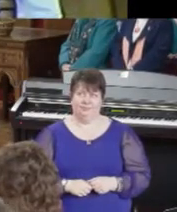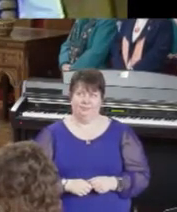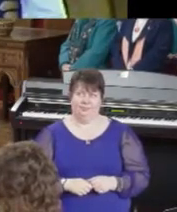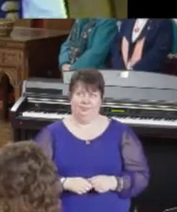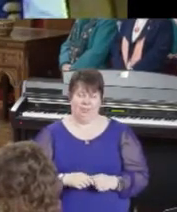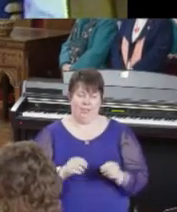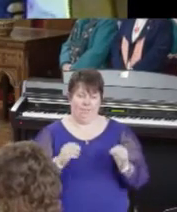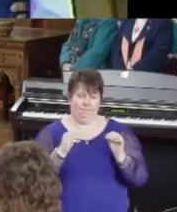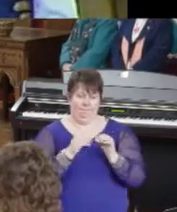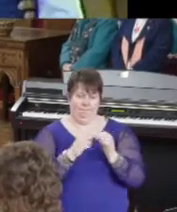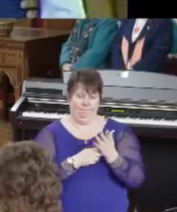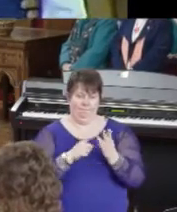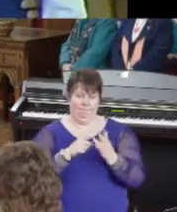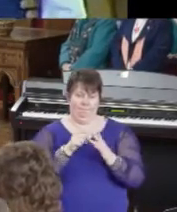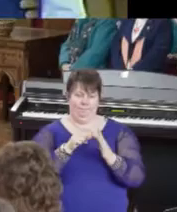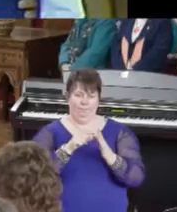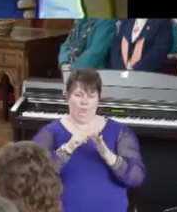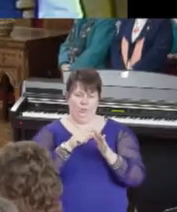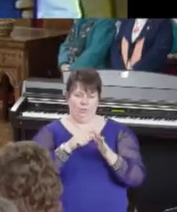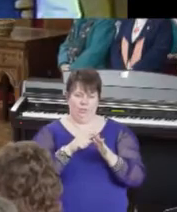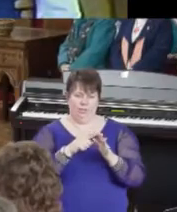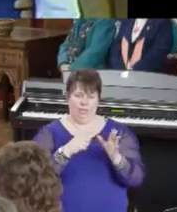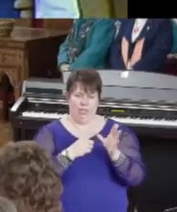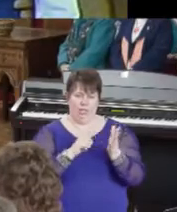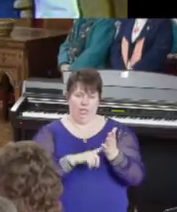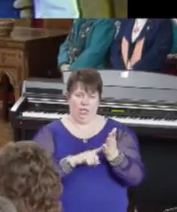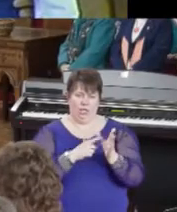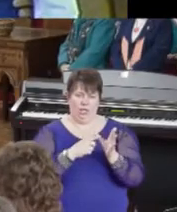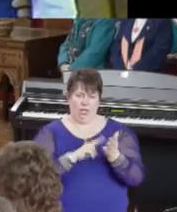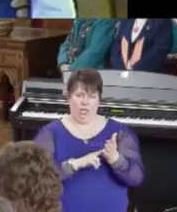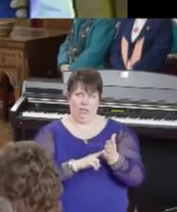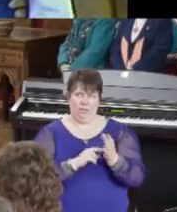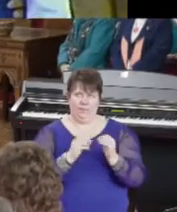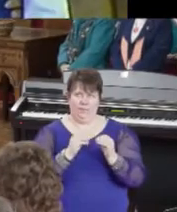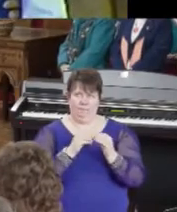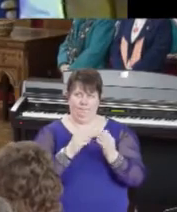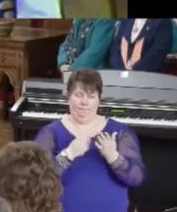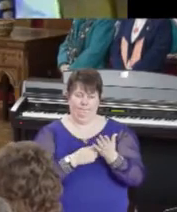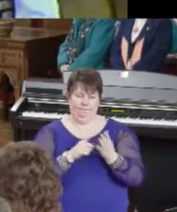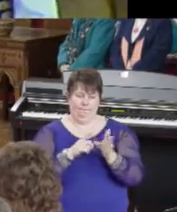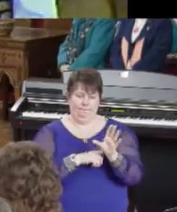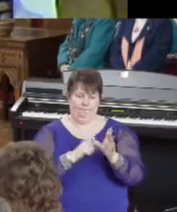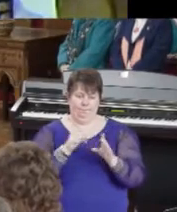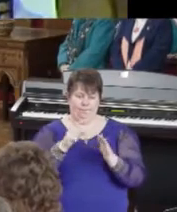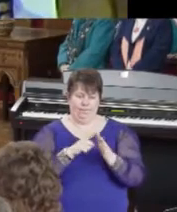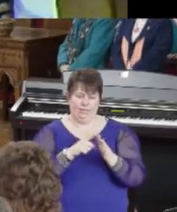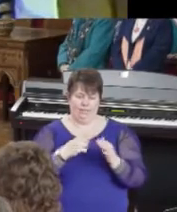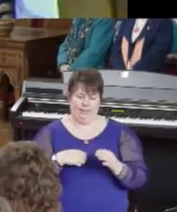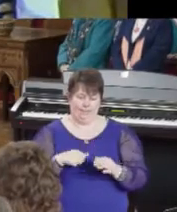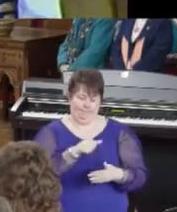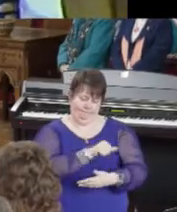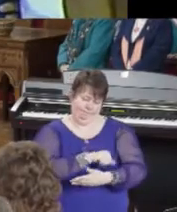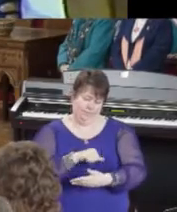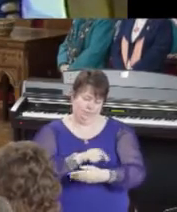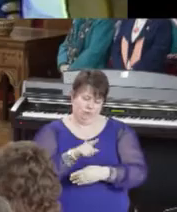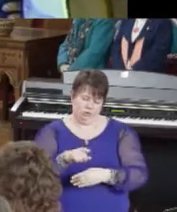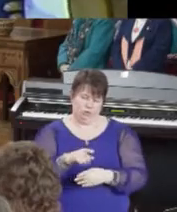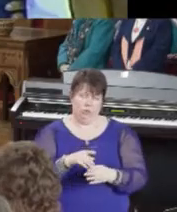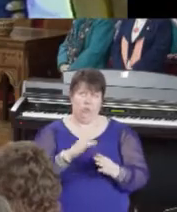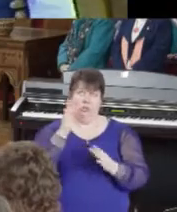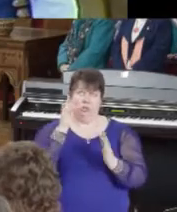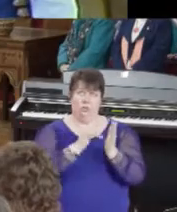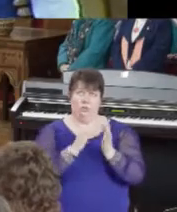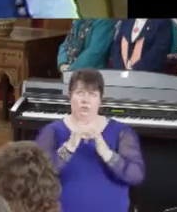Brodie, Alan, Bryce, I baptize you in the name of Almighty God, the Father, the Son, and the Holy Spirit.